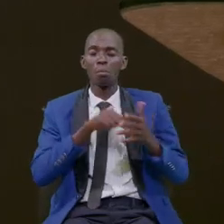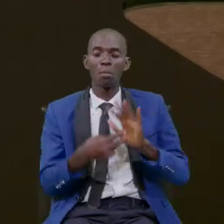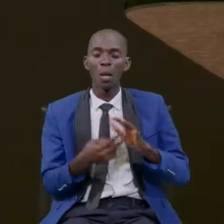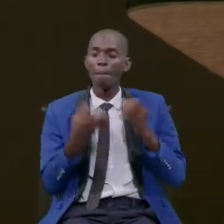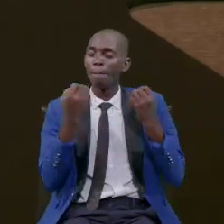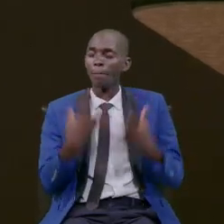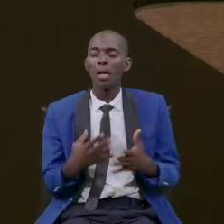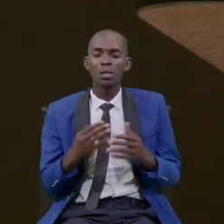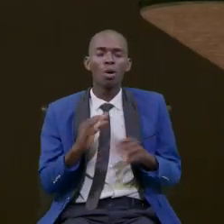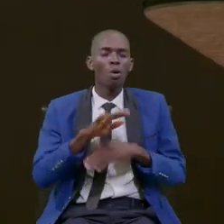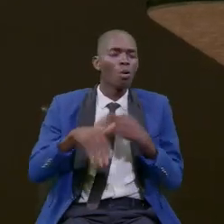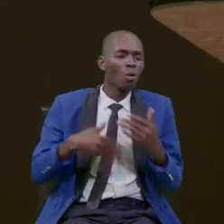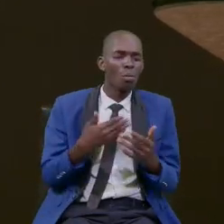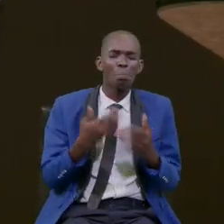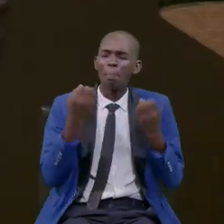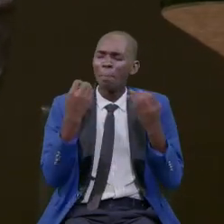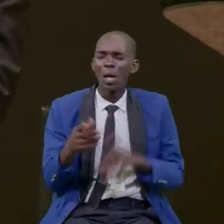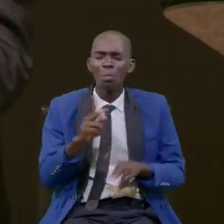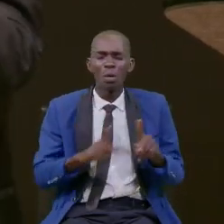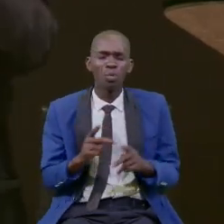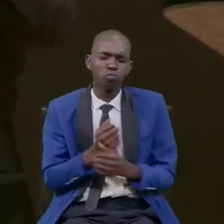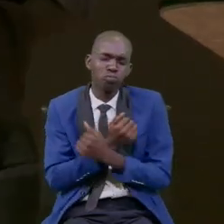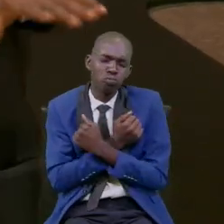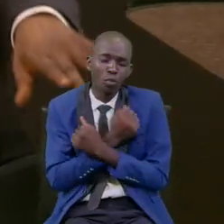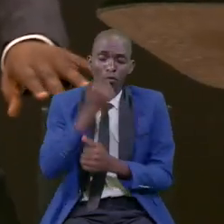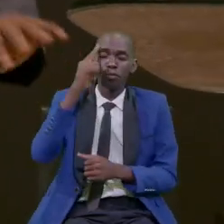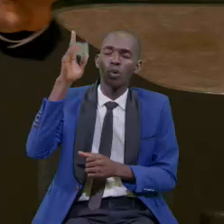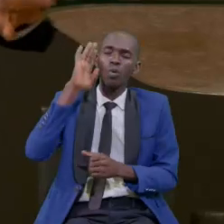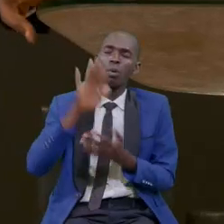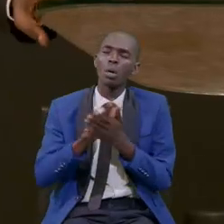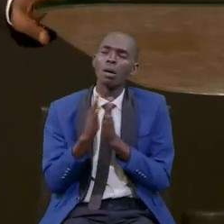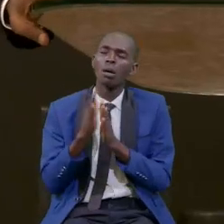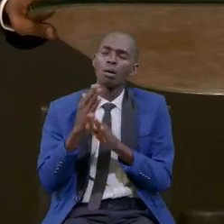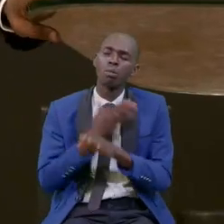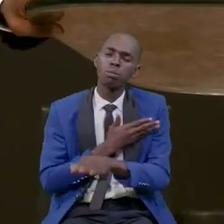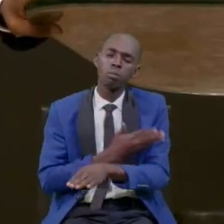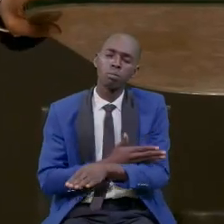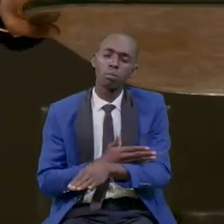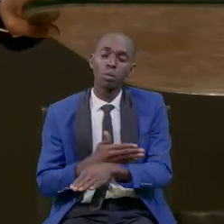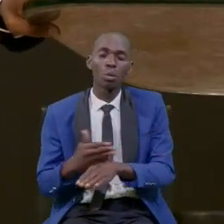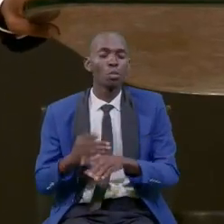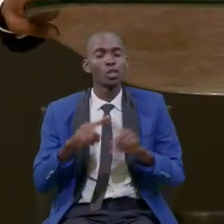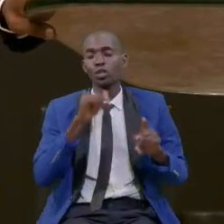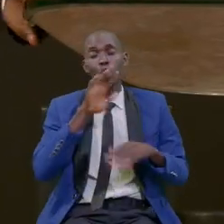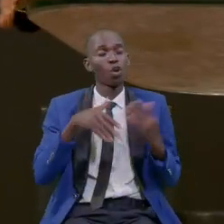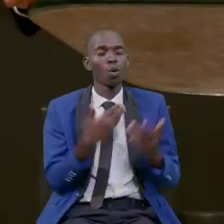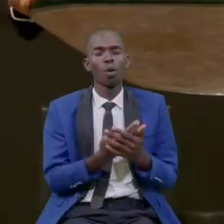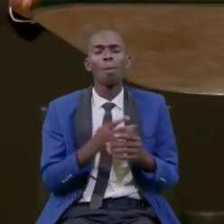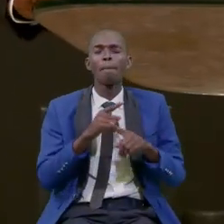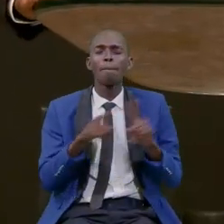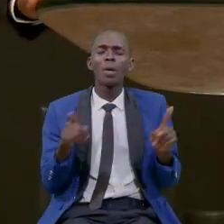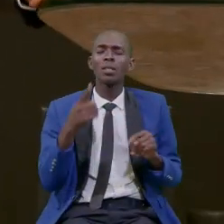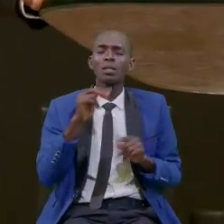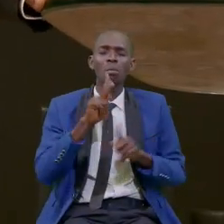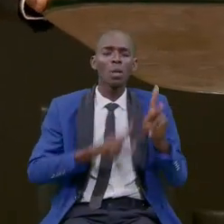not of all, the love of many will wax cold. But he that shall endure unto the